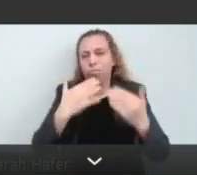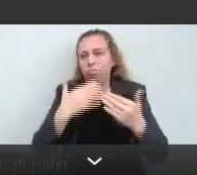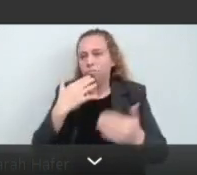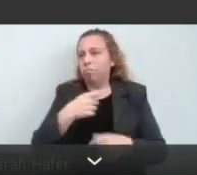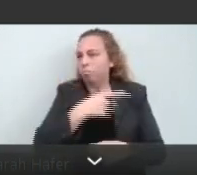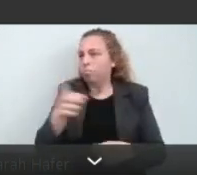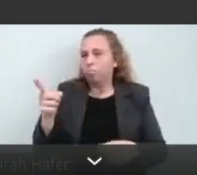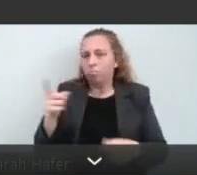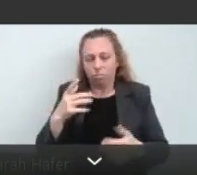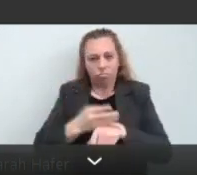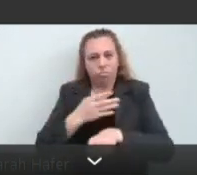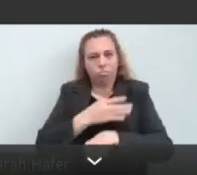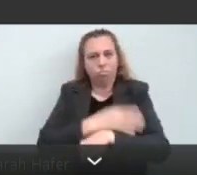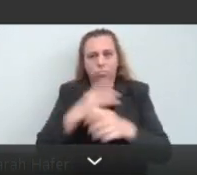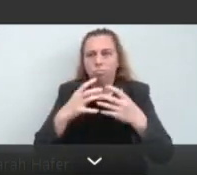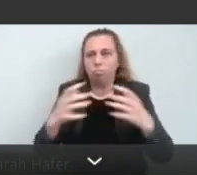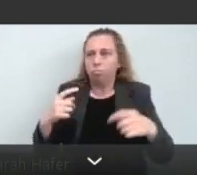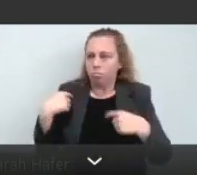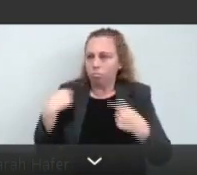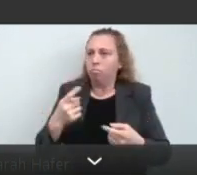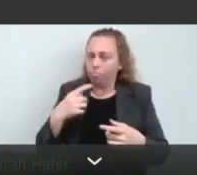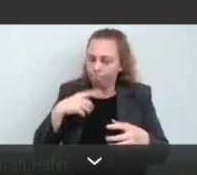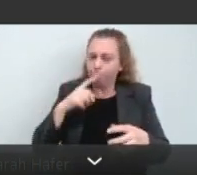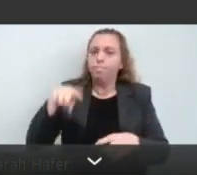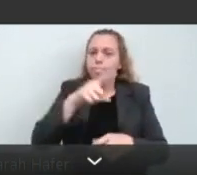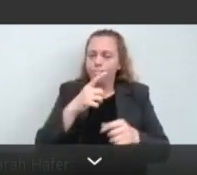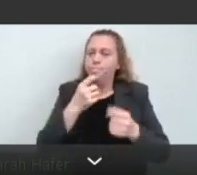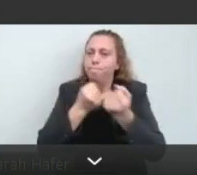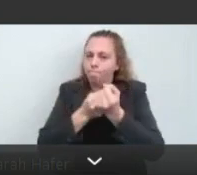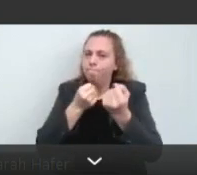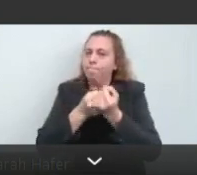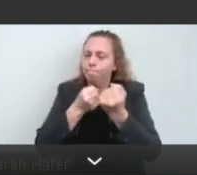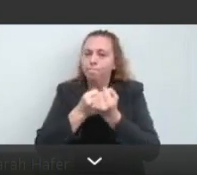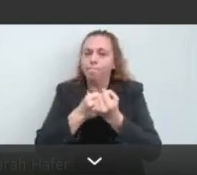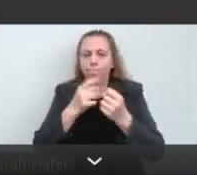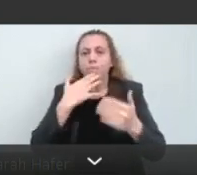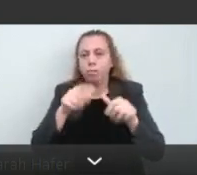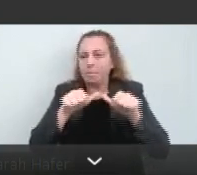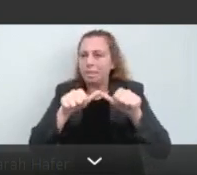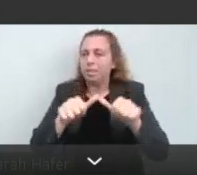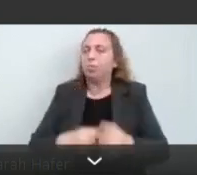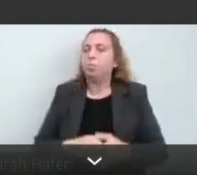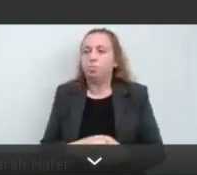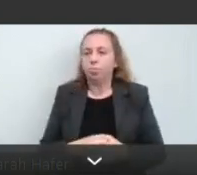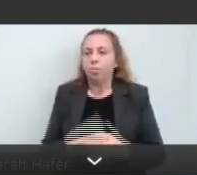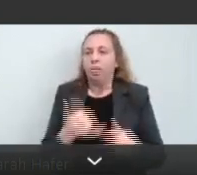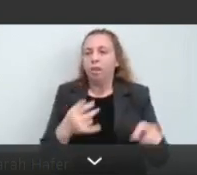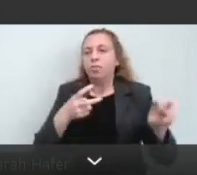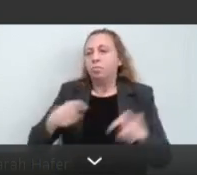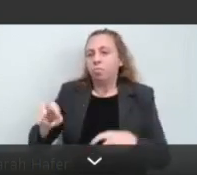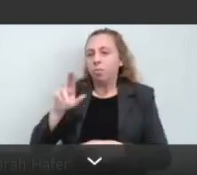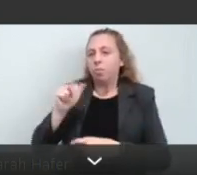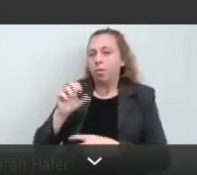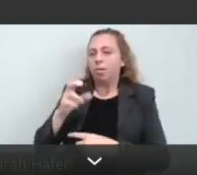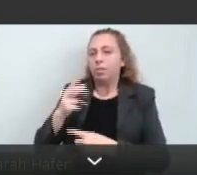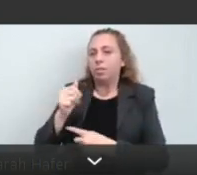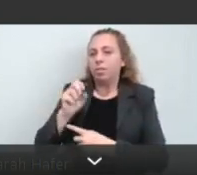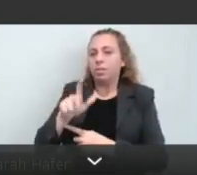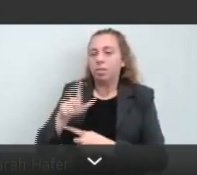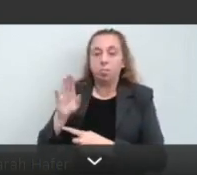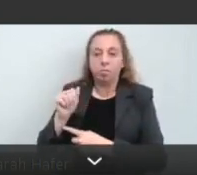today in solidarity for what lies ahead. With that, I'm going to turn it over to Rachel Banks, our Public Health Division Director.